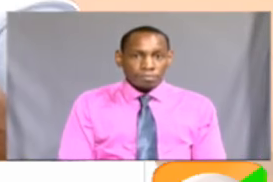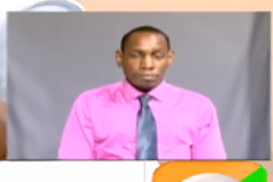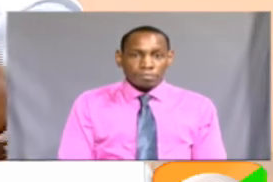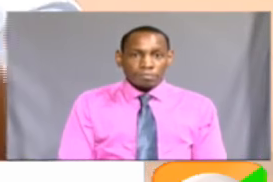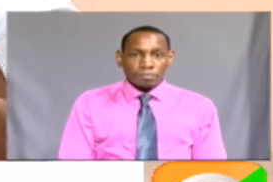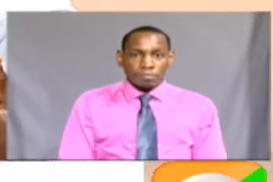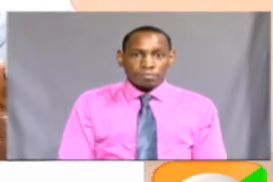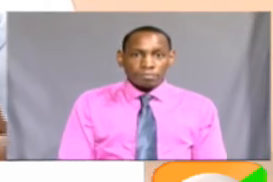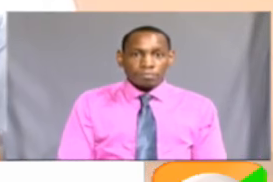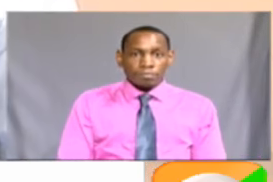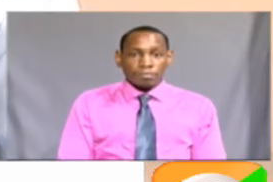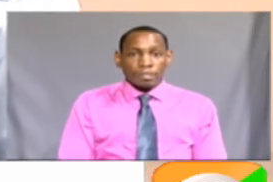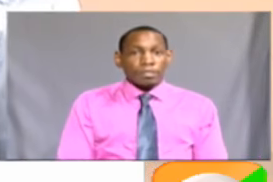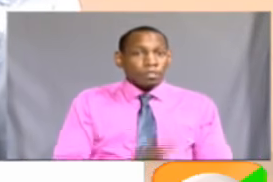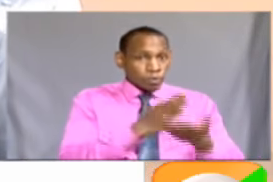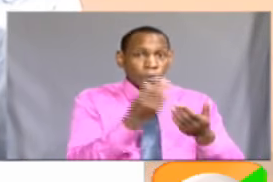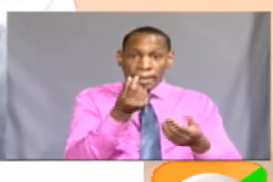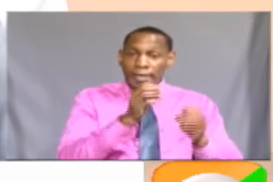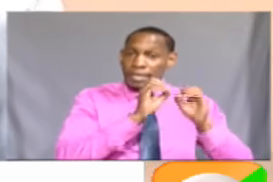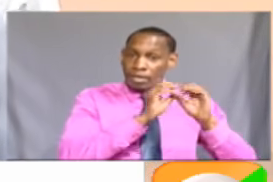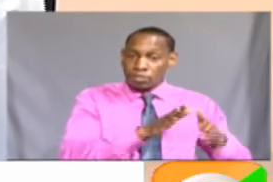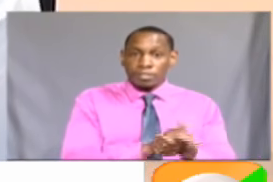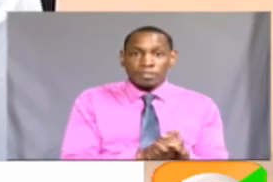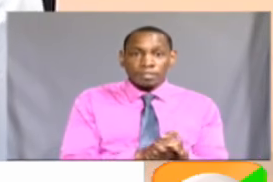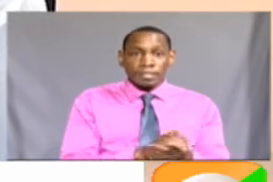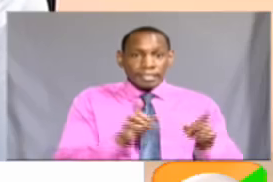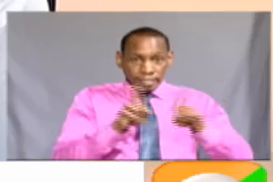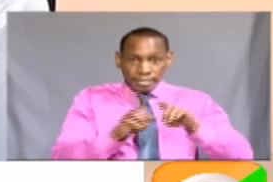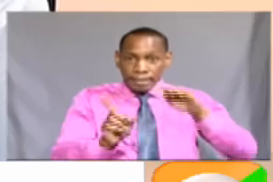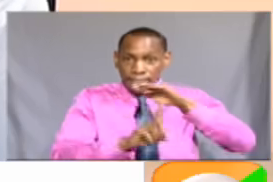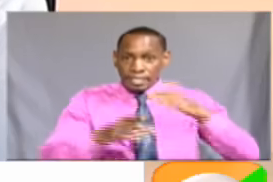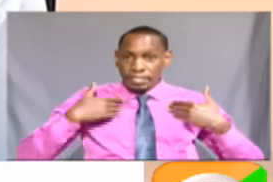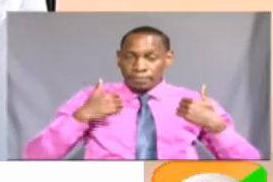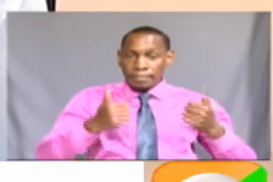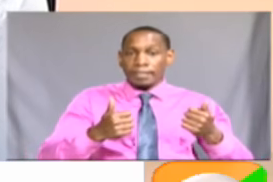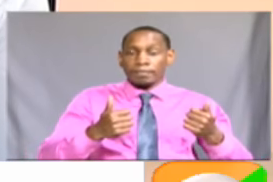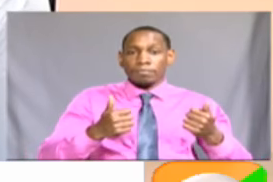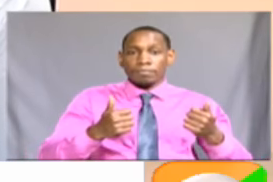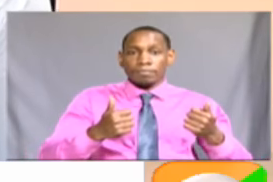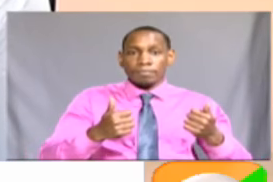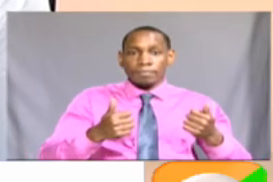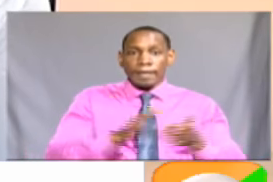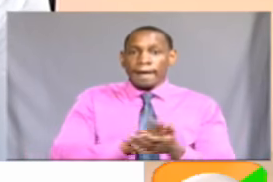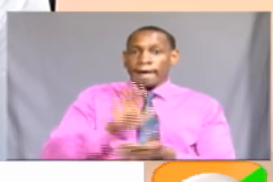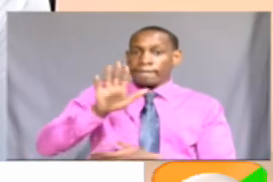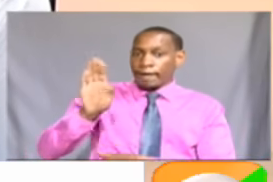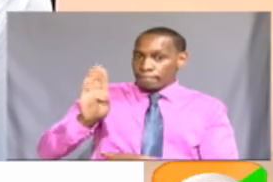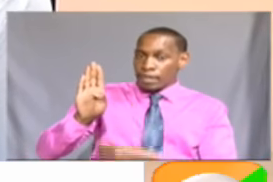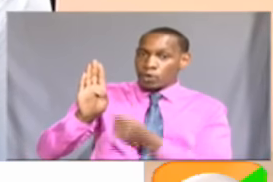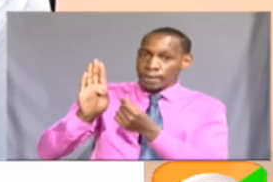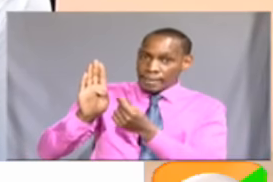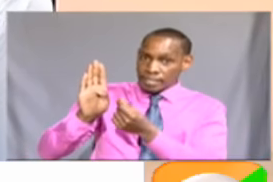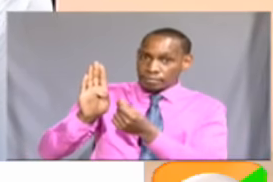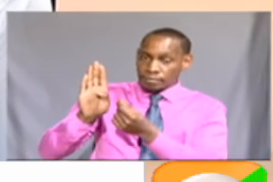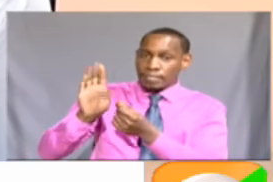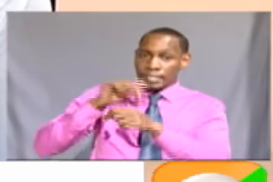not theoretically, but practically, within the Ministry of Health itself. Yes. 5 billion shillings